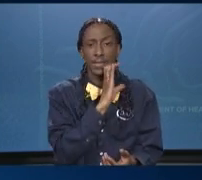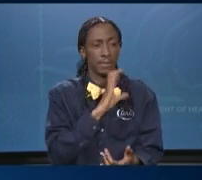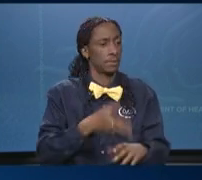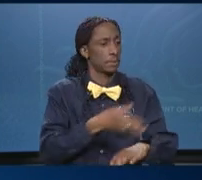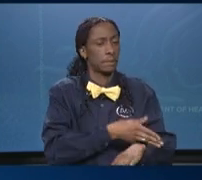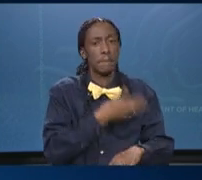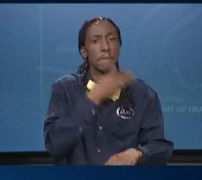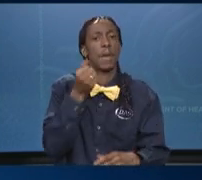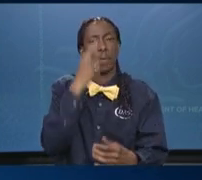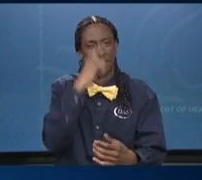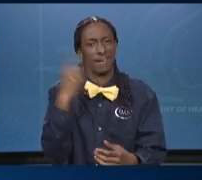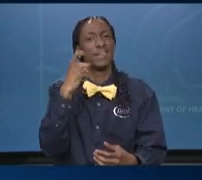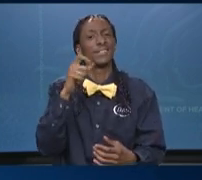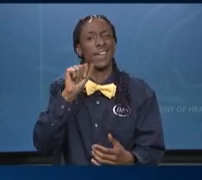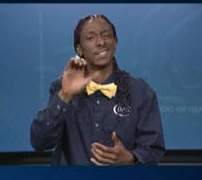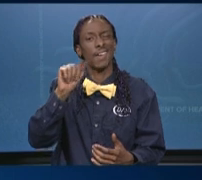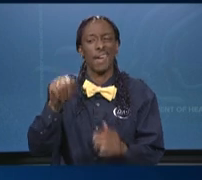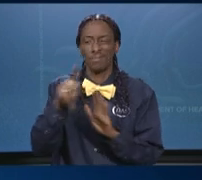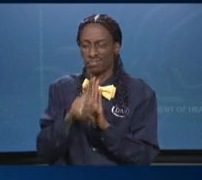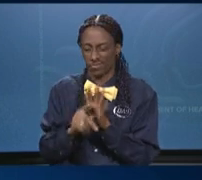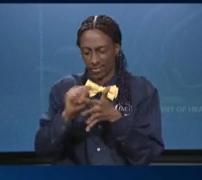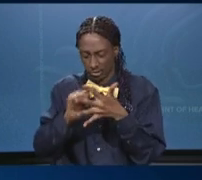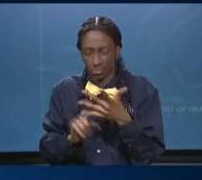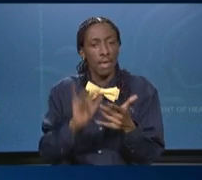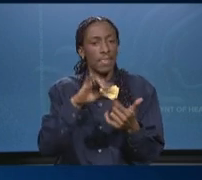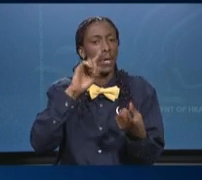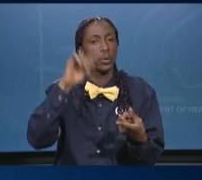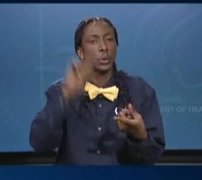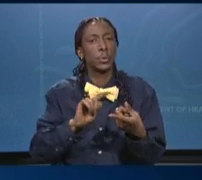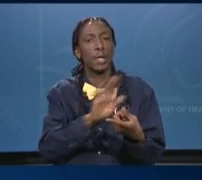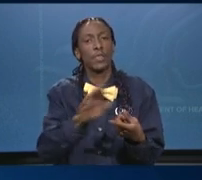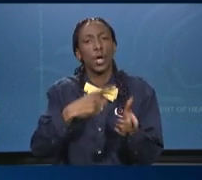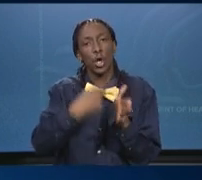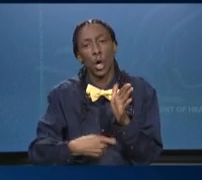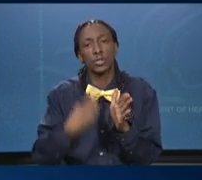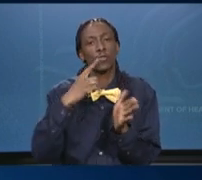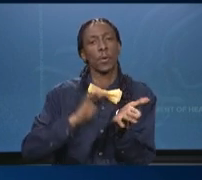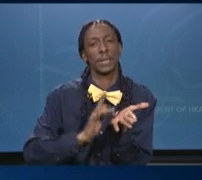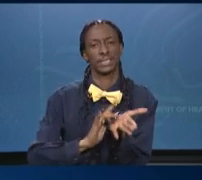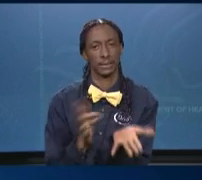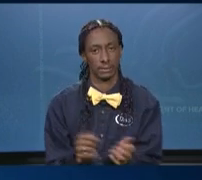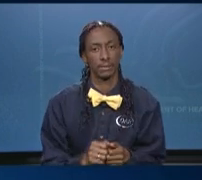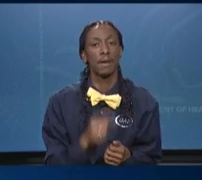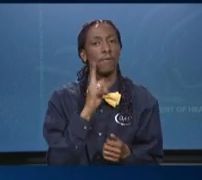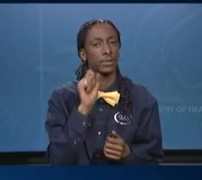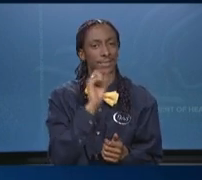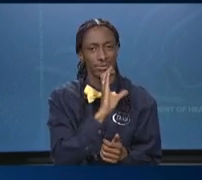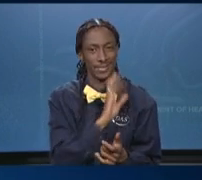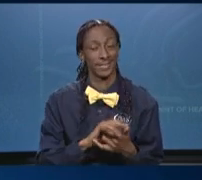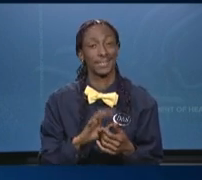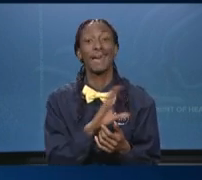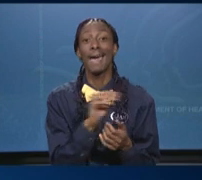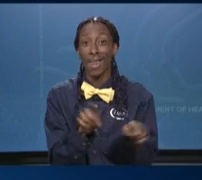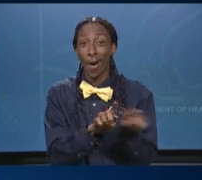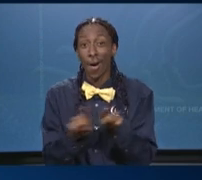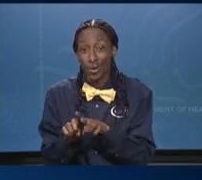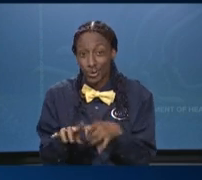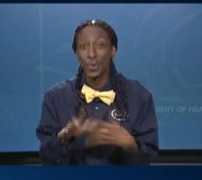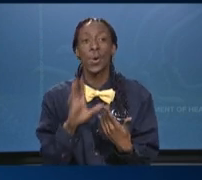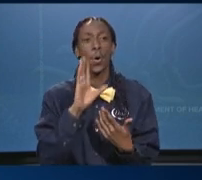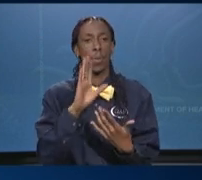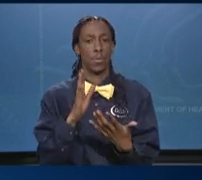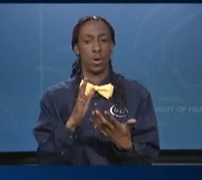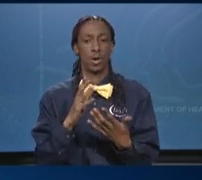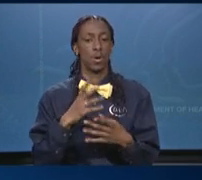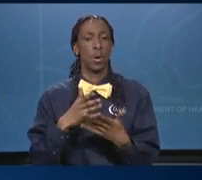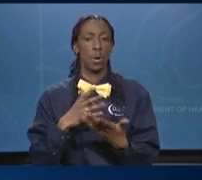because of the Affordable Care Act's provisions that reduced the cost for prescription drugs for seniors, which also made preventative health